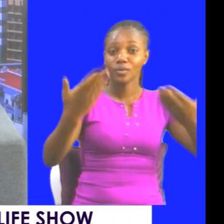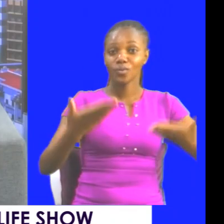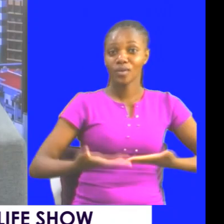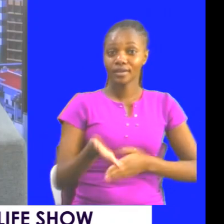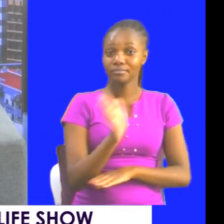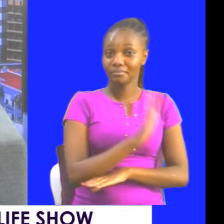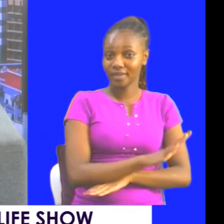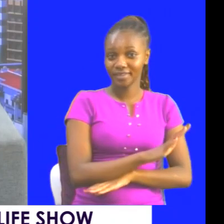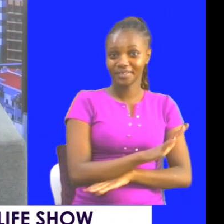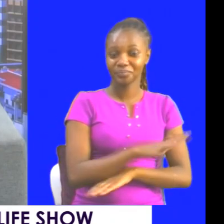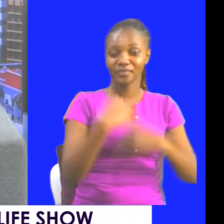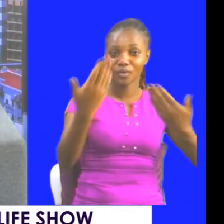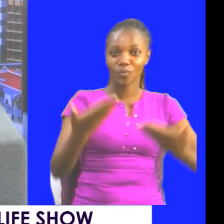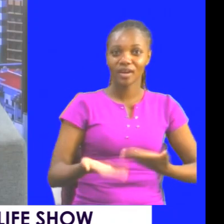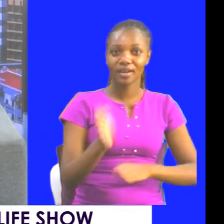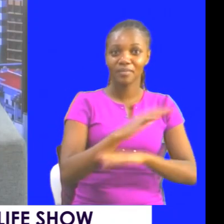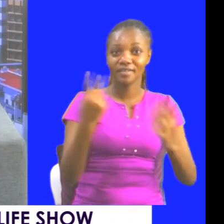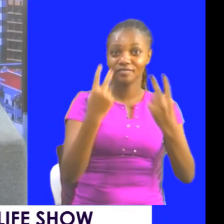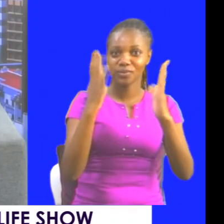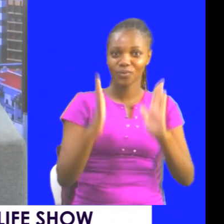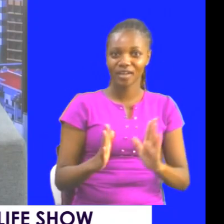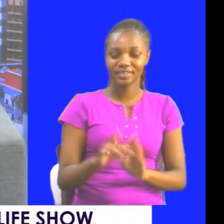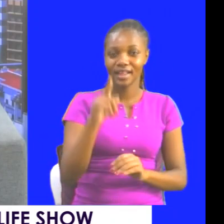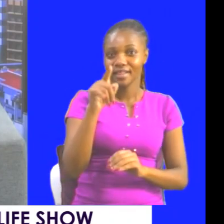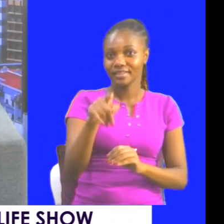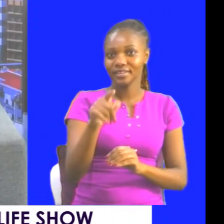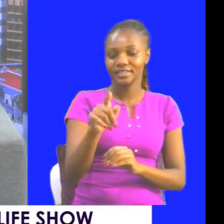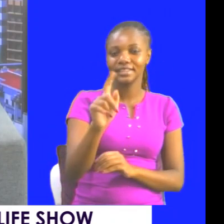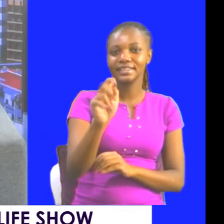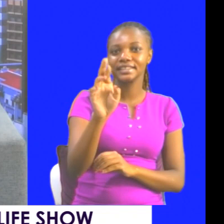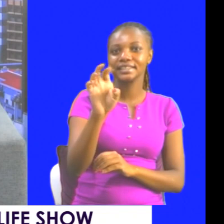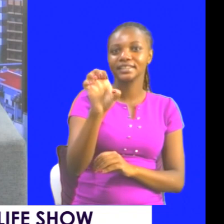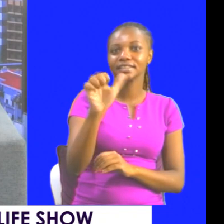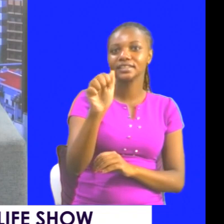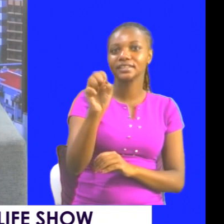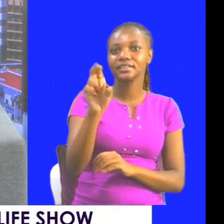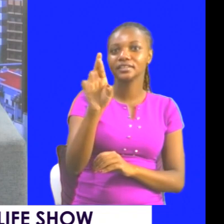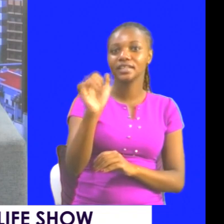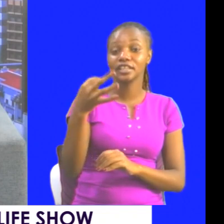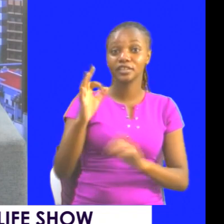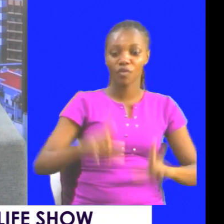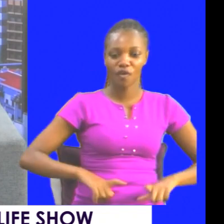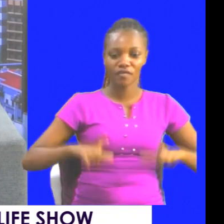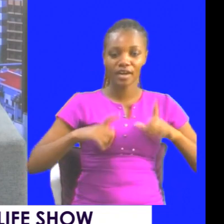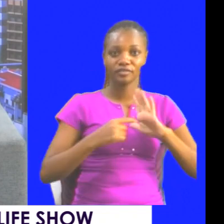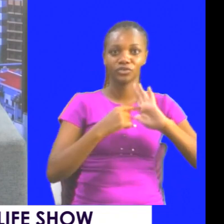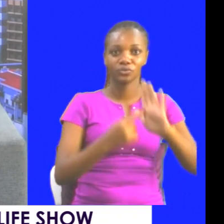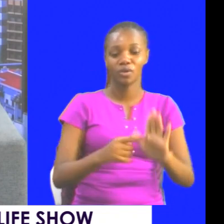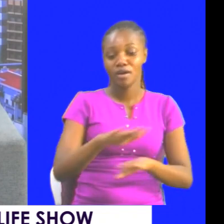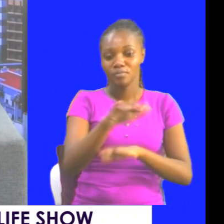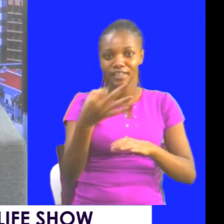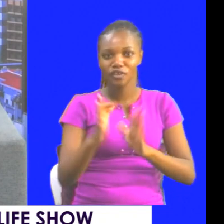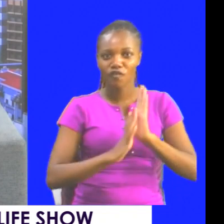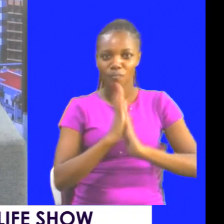back. Welcome back, viewers. This is the Treasures of Life show, your home of motivation. And my